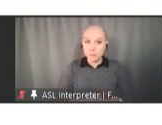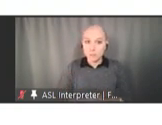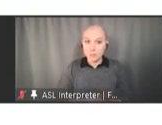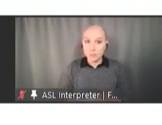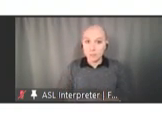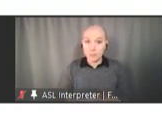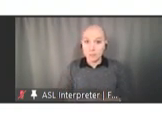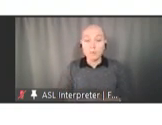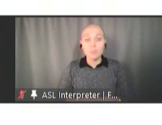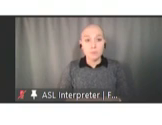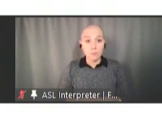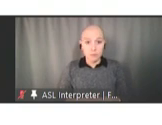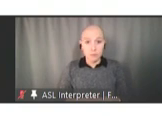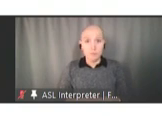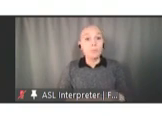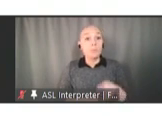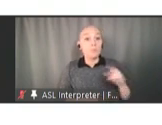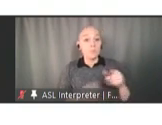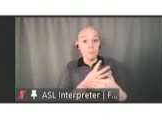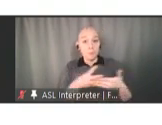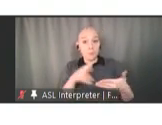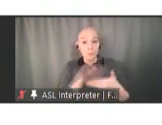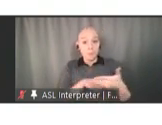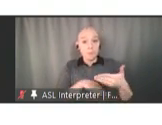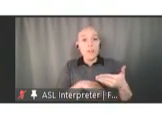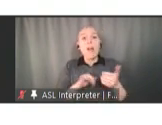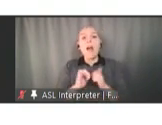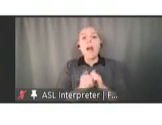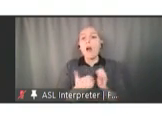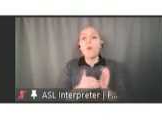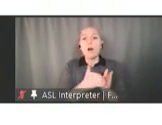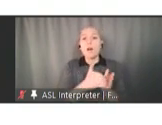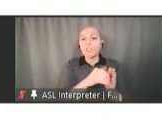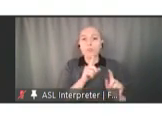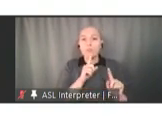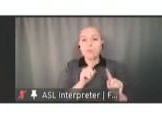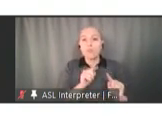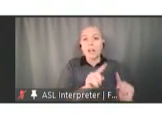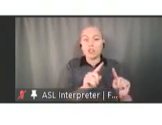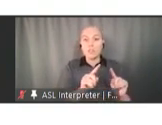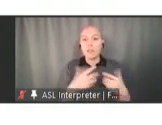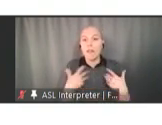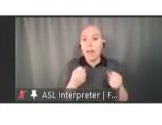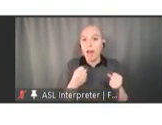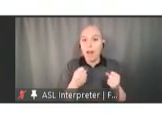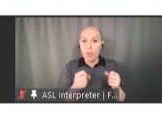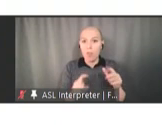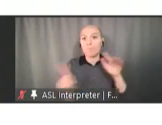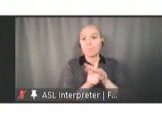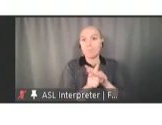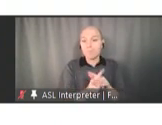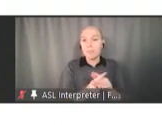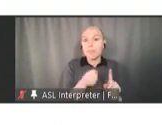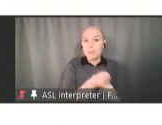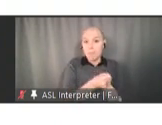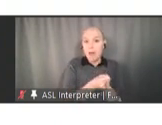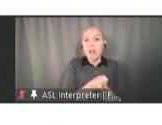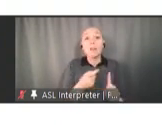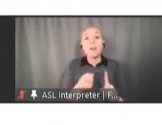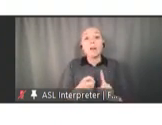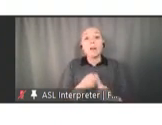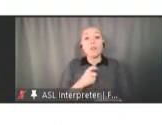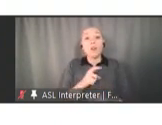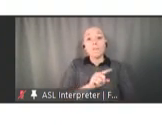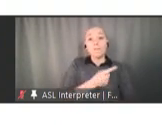This figure shows the frequency of reactions and health impact events reported at least once during days 0 through 7 after